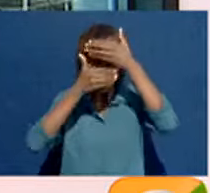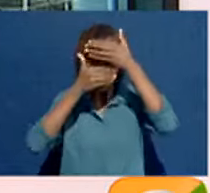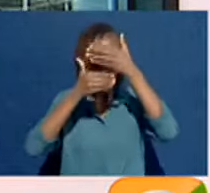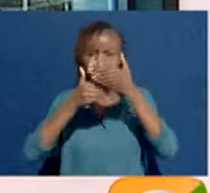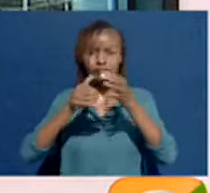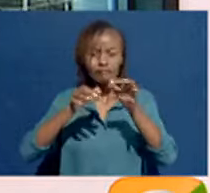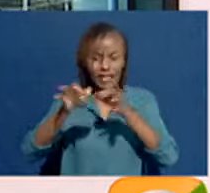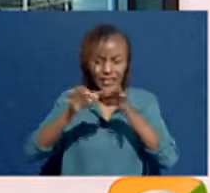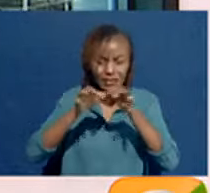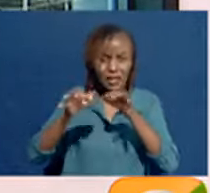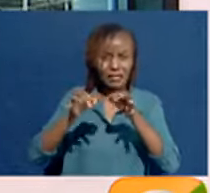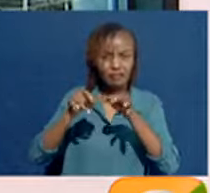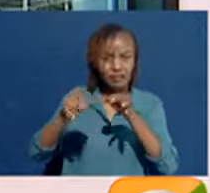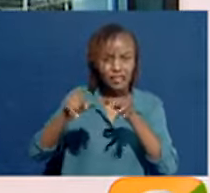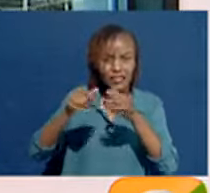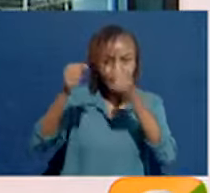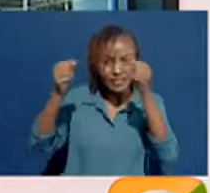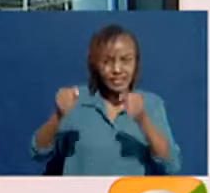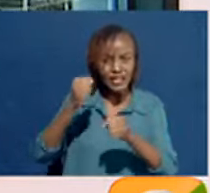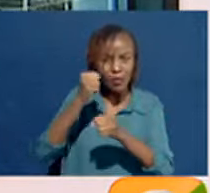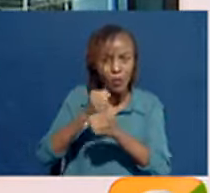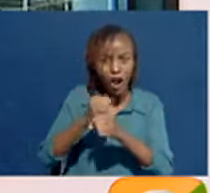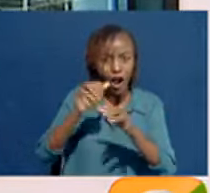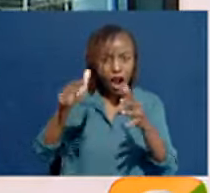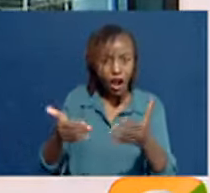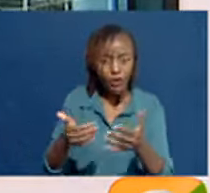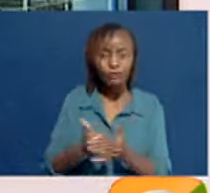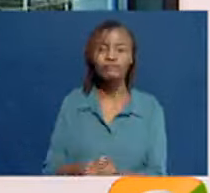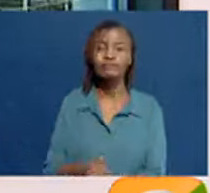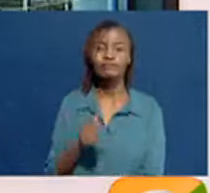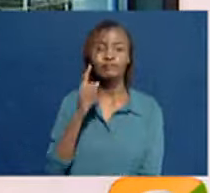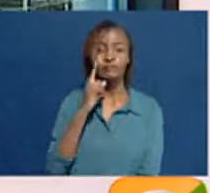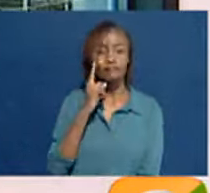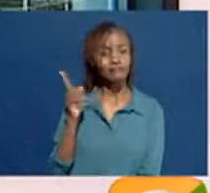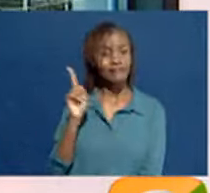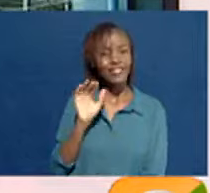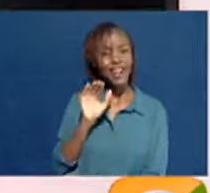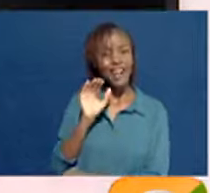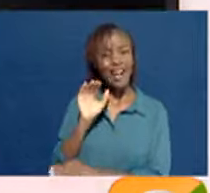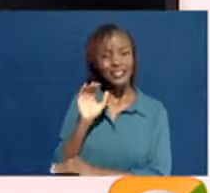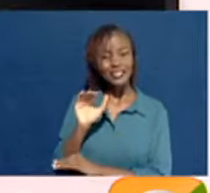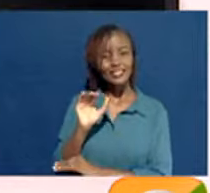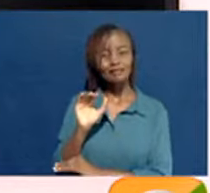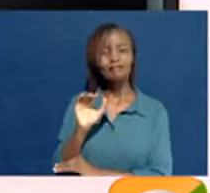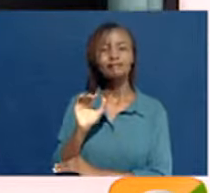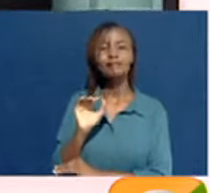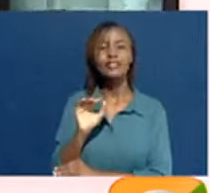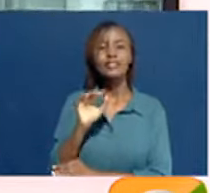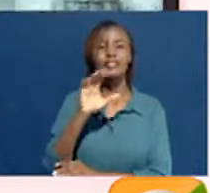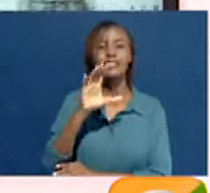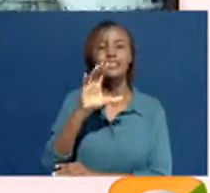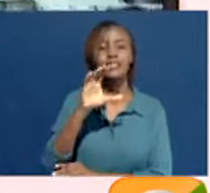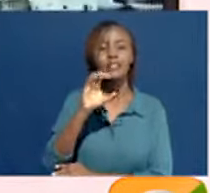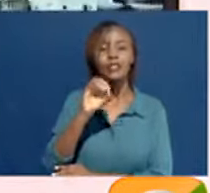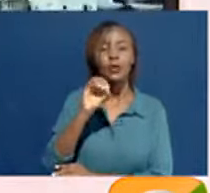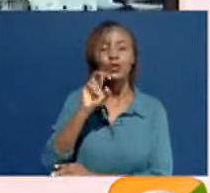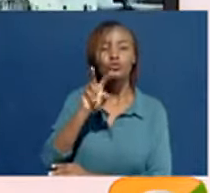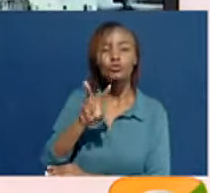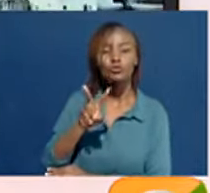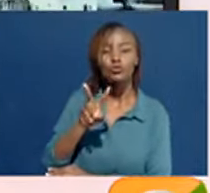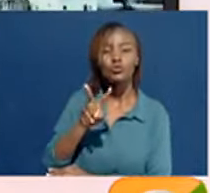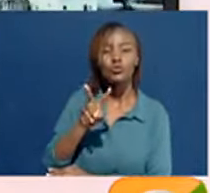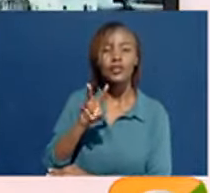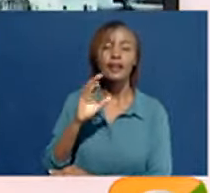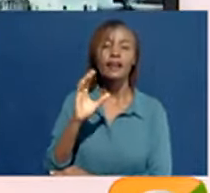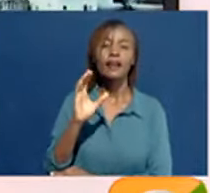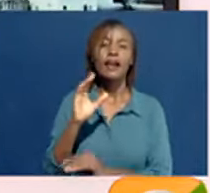would work. So, now that we have that background, just what are carbon credits? Well, if you take a look at it